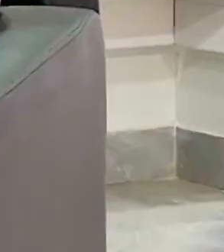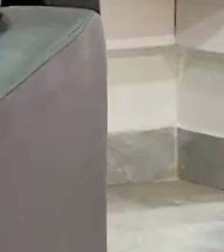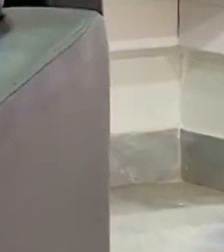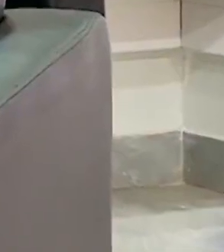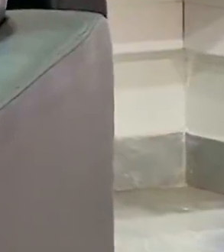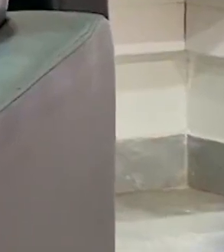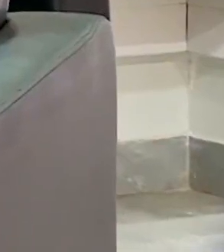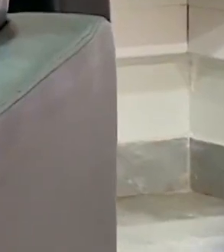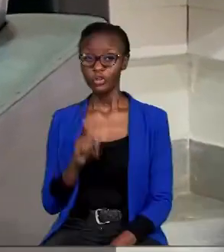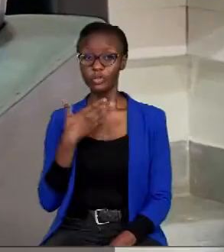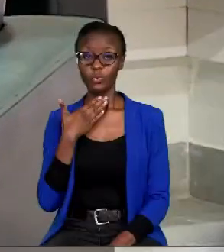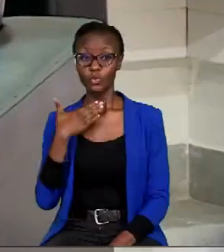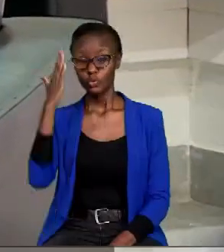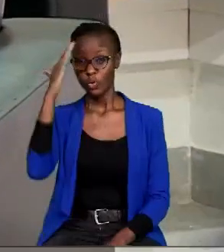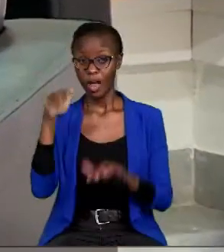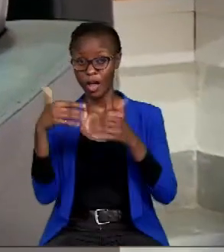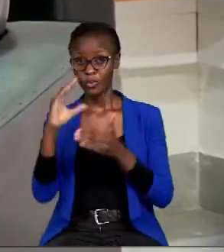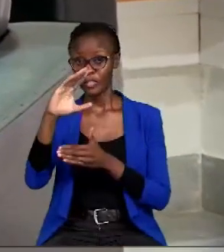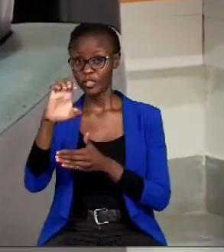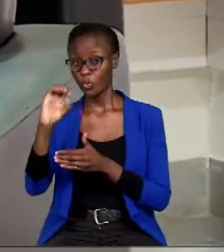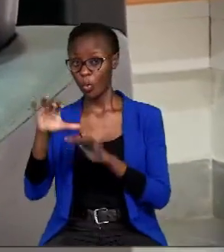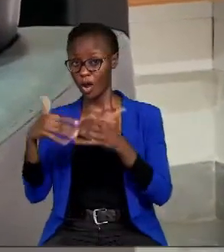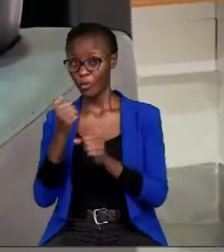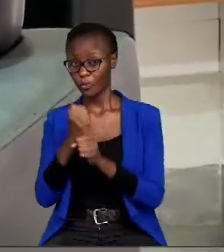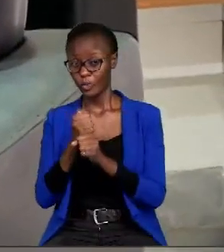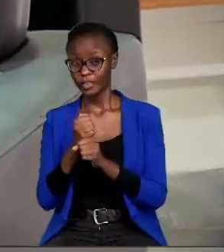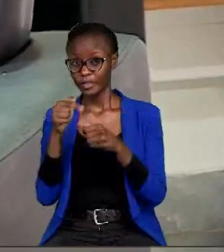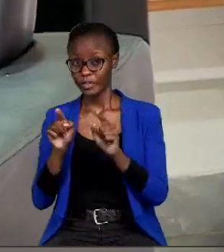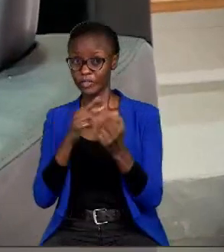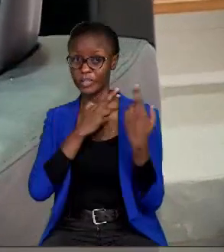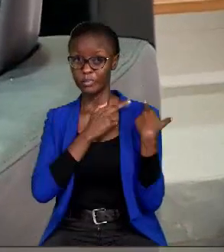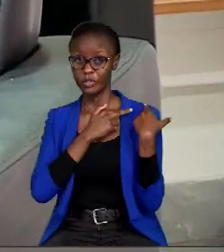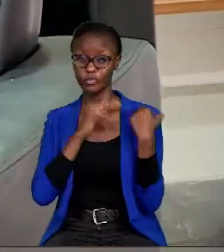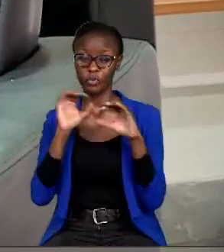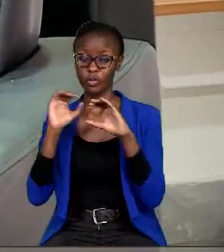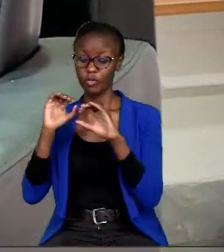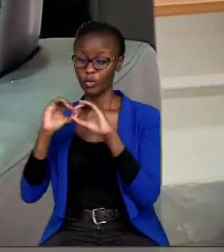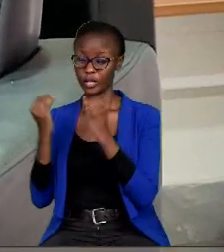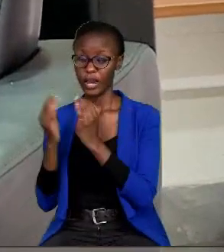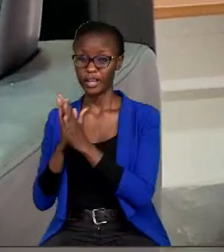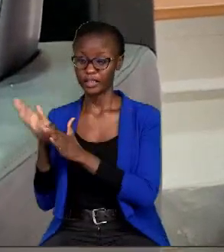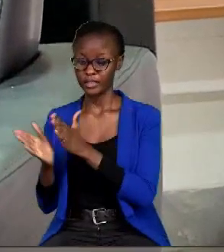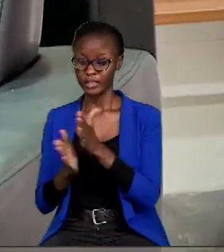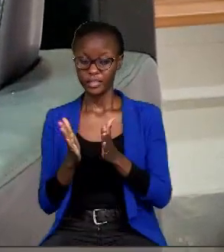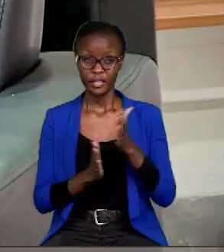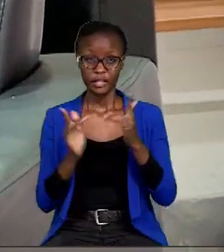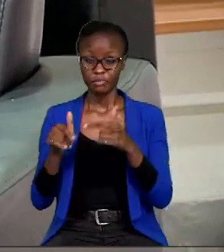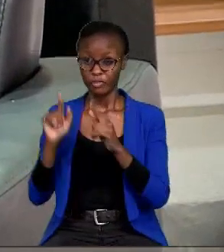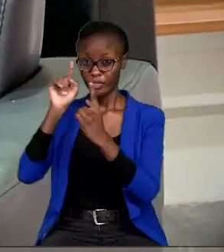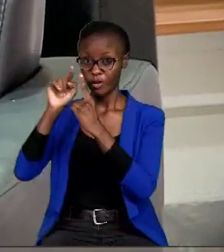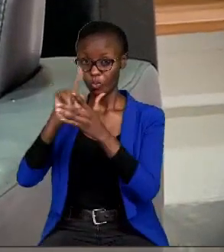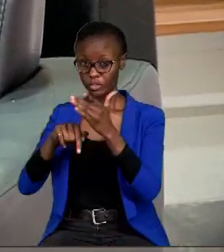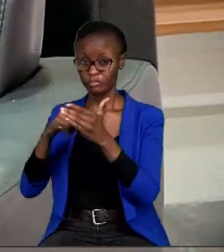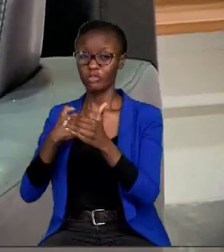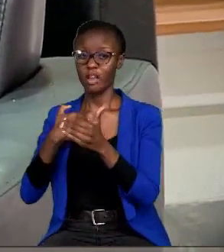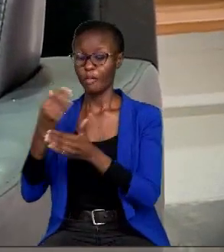Ever want to know how a CEO sees his world? Then here's how. Apart from running an organization and strategizing, their key role is to ensure there is money in the